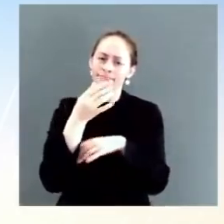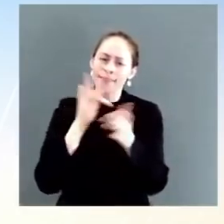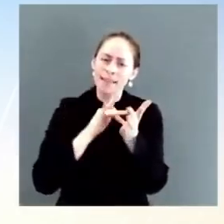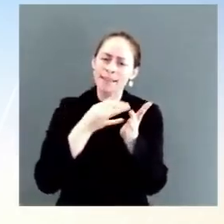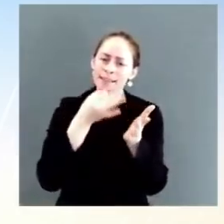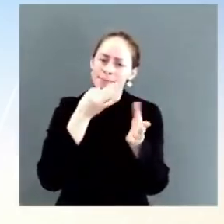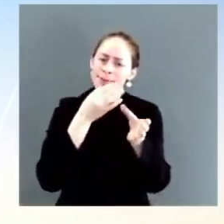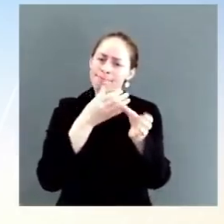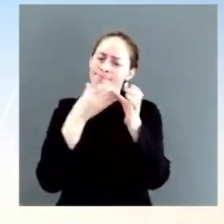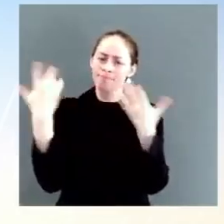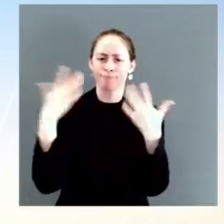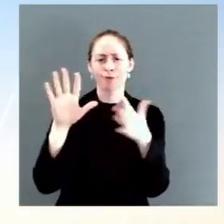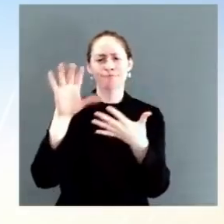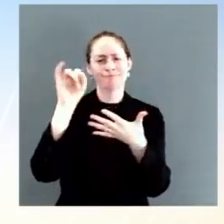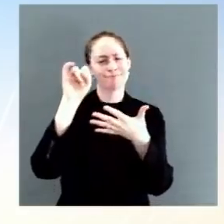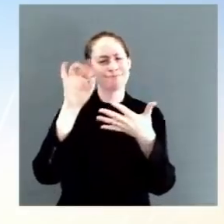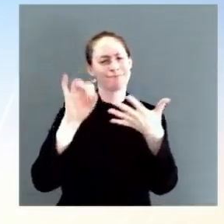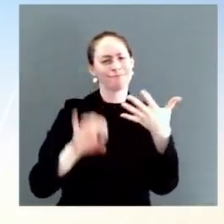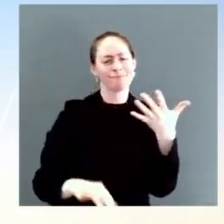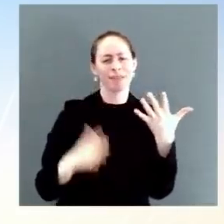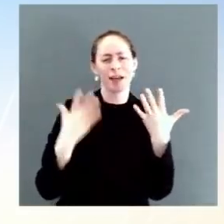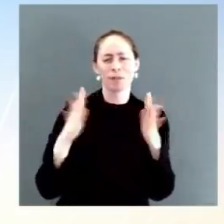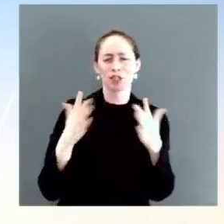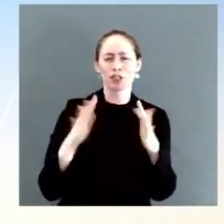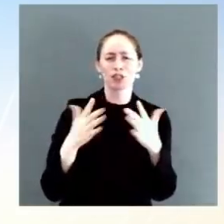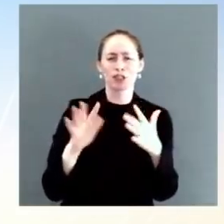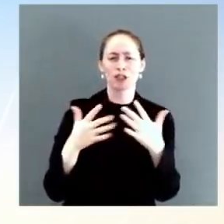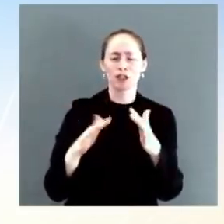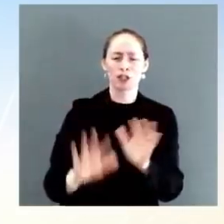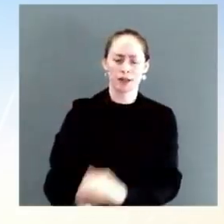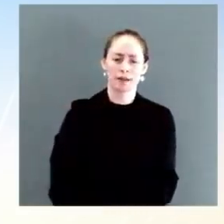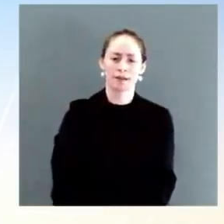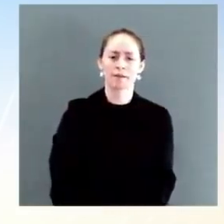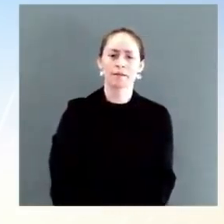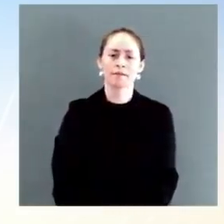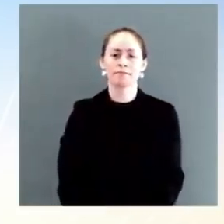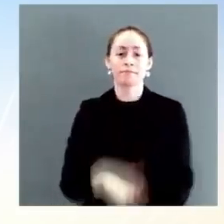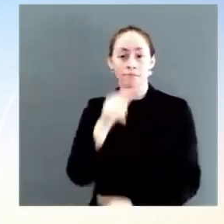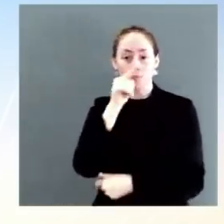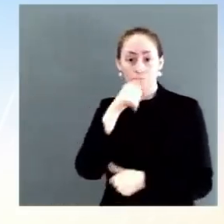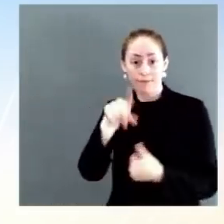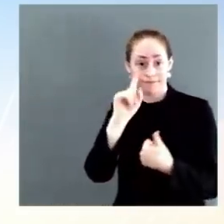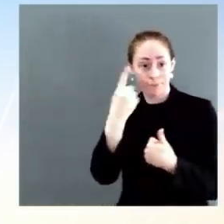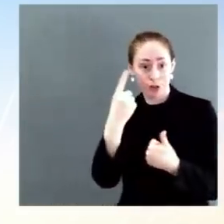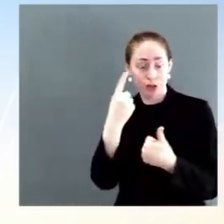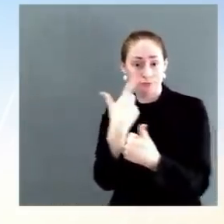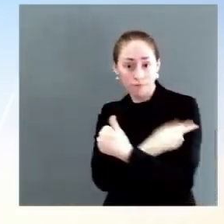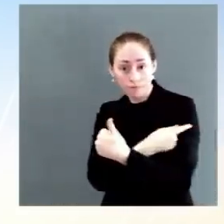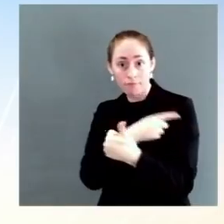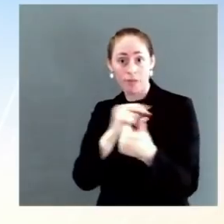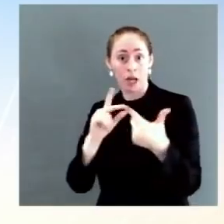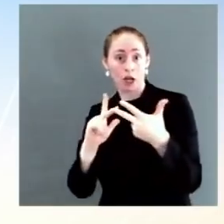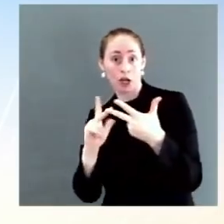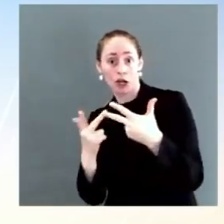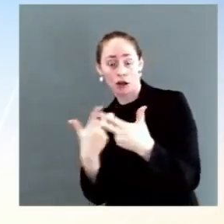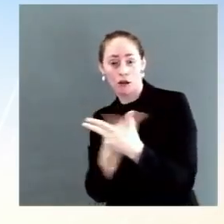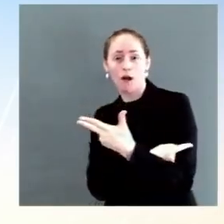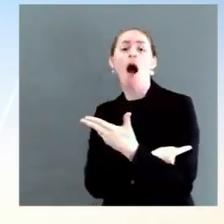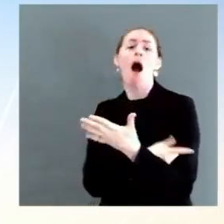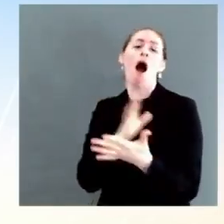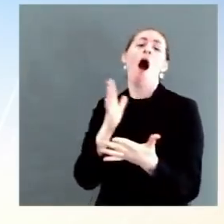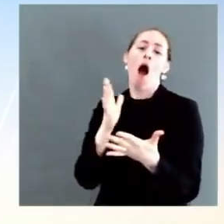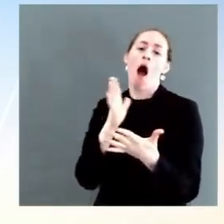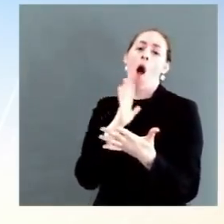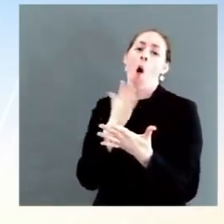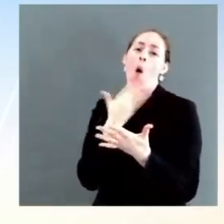can have an enormous impact on protecting you from serious illness and death. That there will be breakthrough cases. But I can tell you